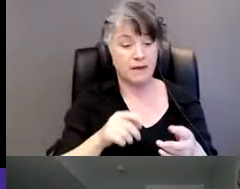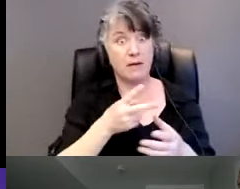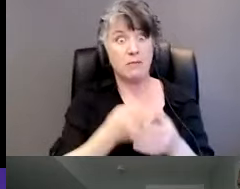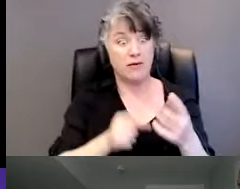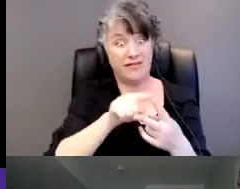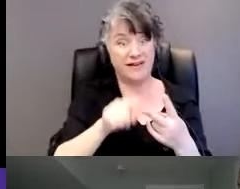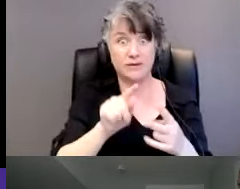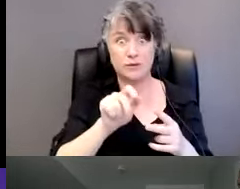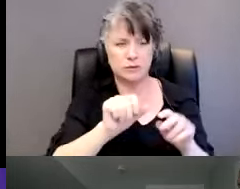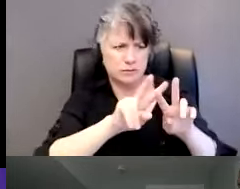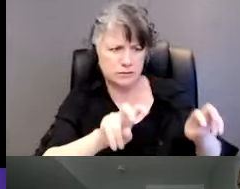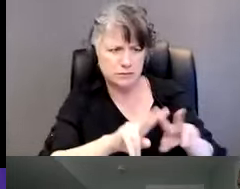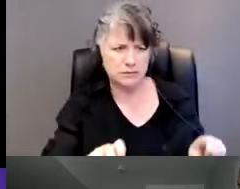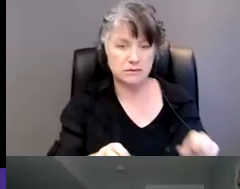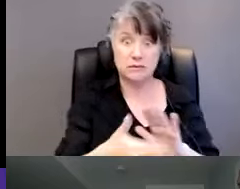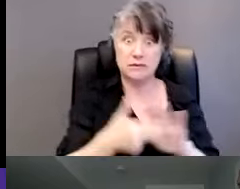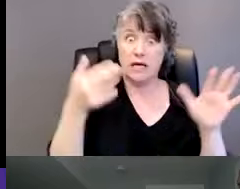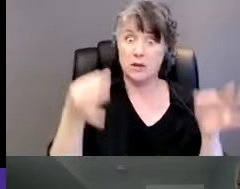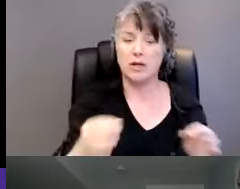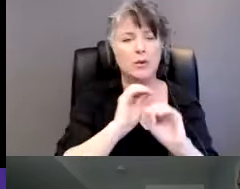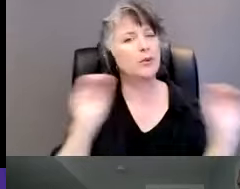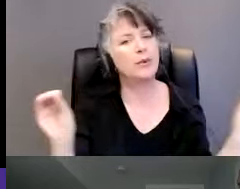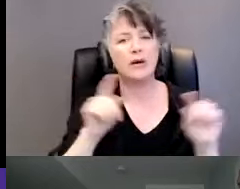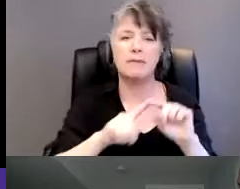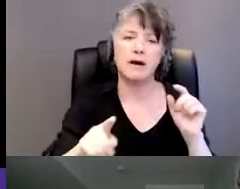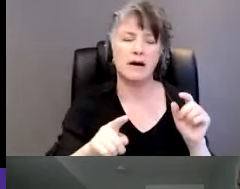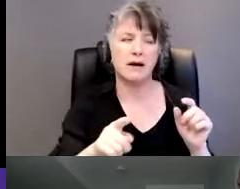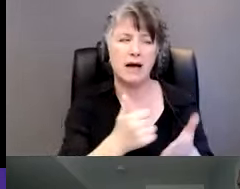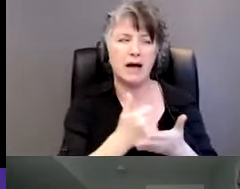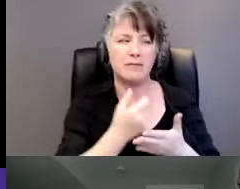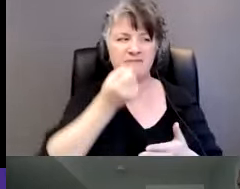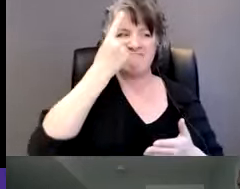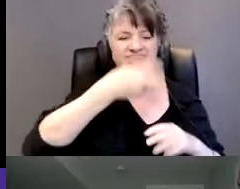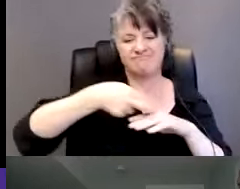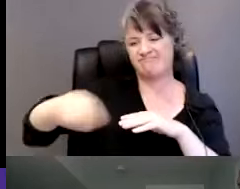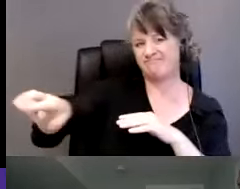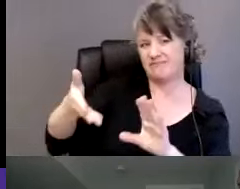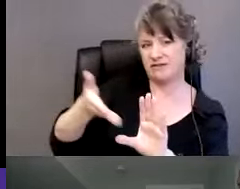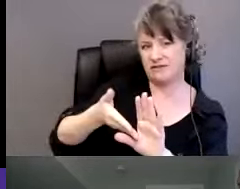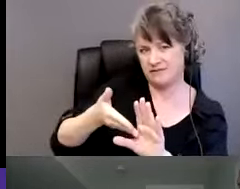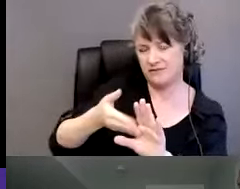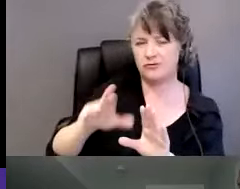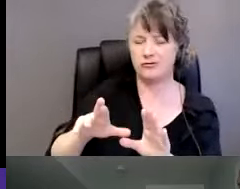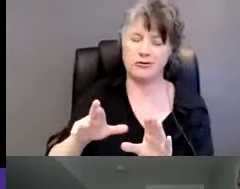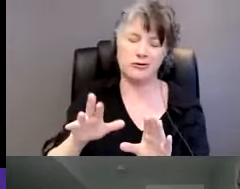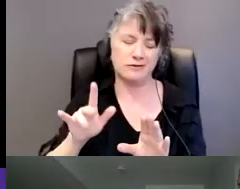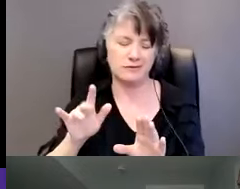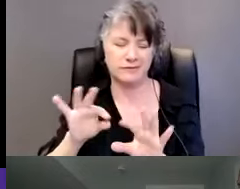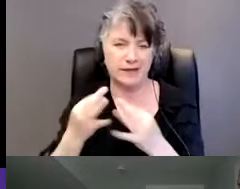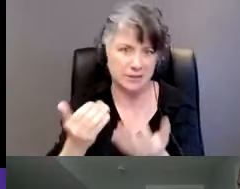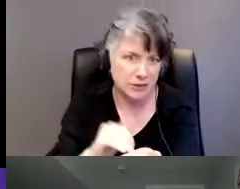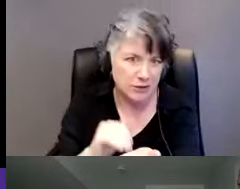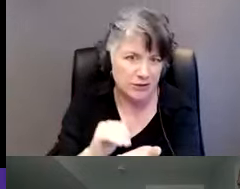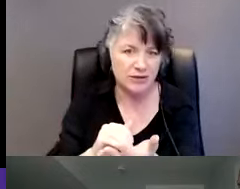an overall assessment from a healthcare professional like Dr. Kitamara or a family physician. Mr. Smith scored a 13